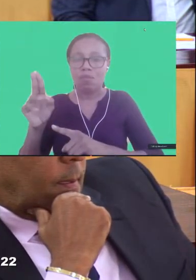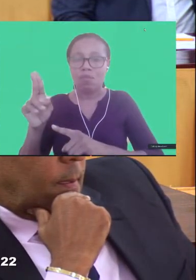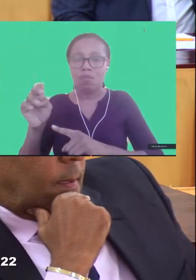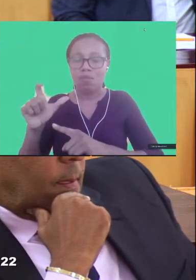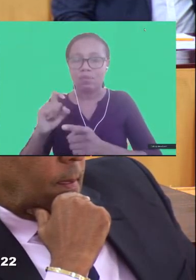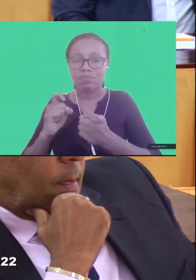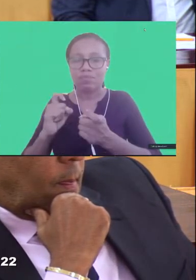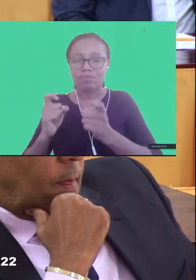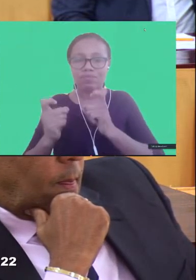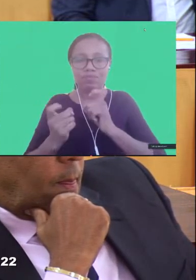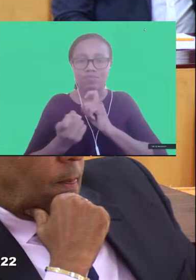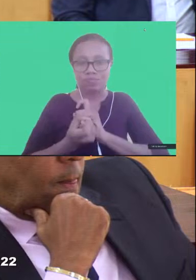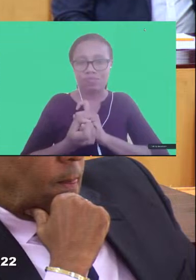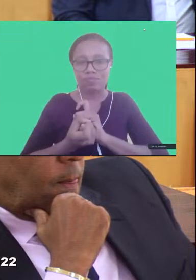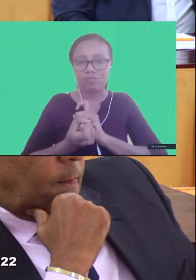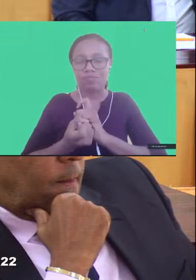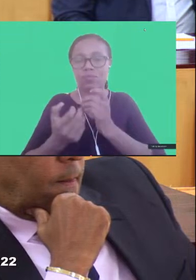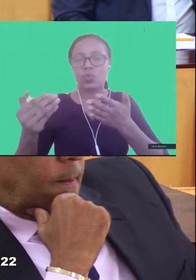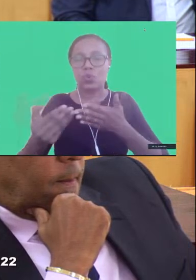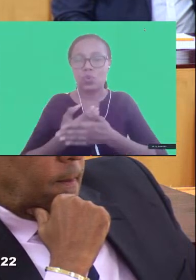targets in terms of